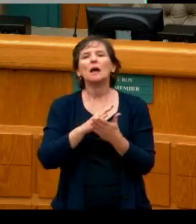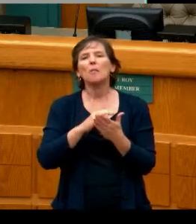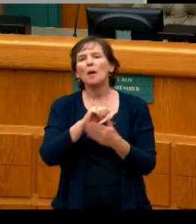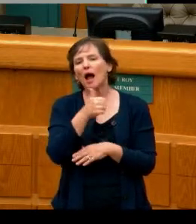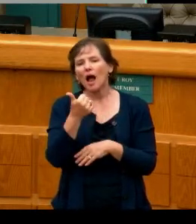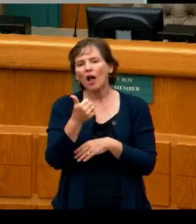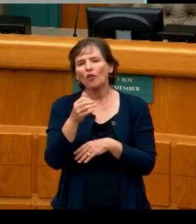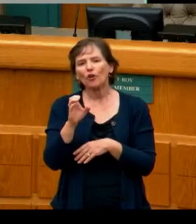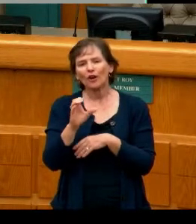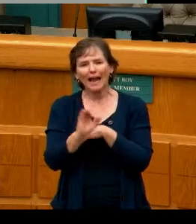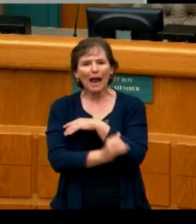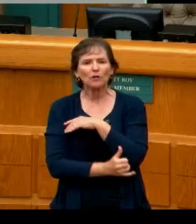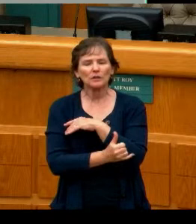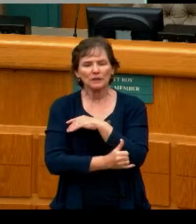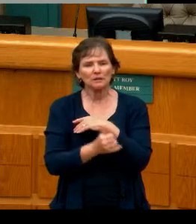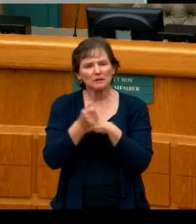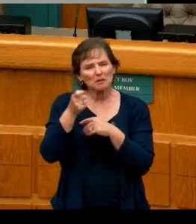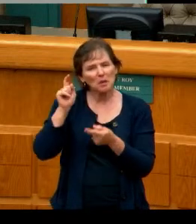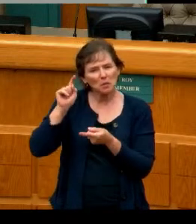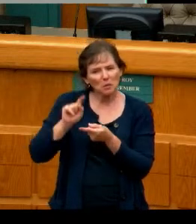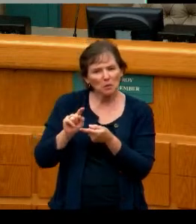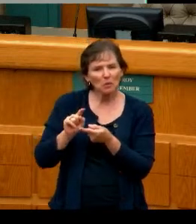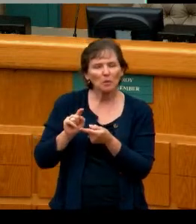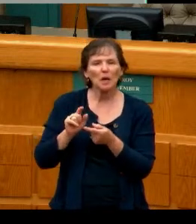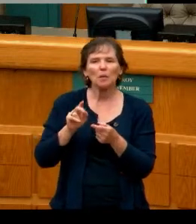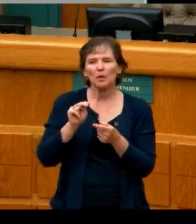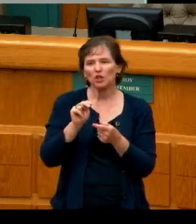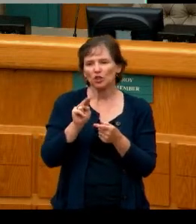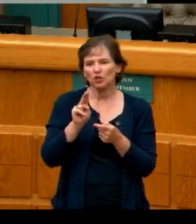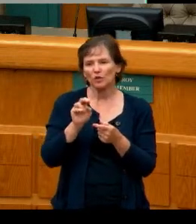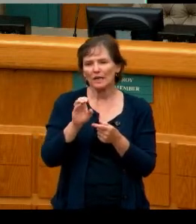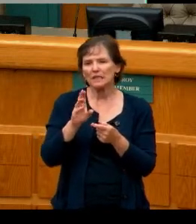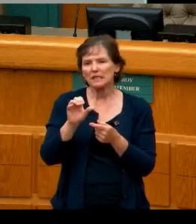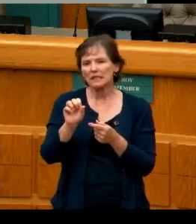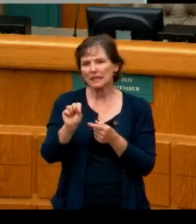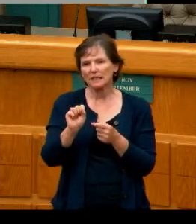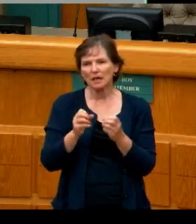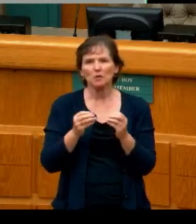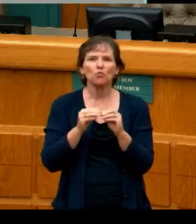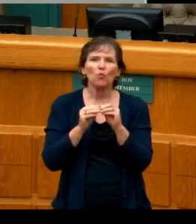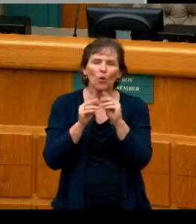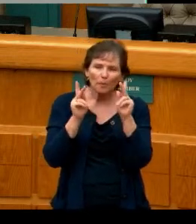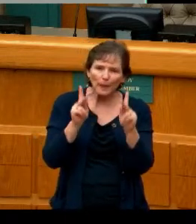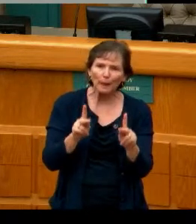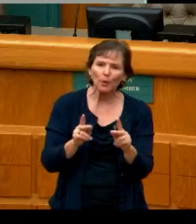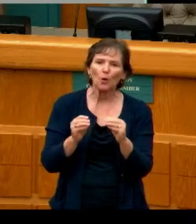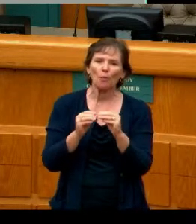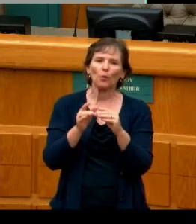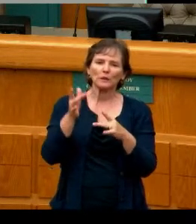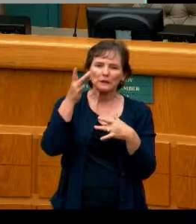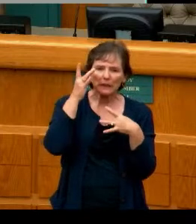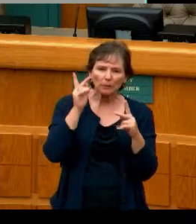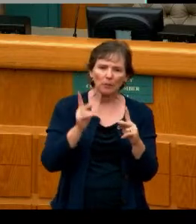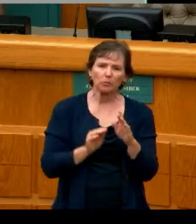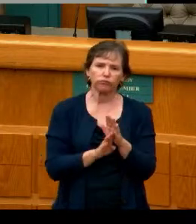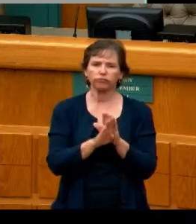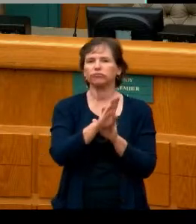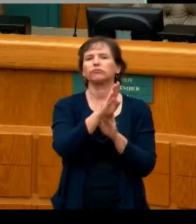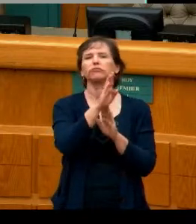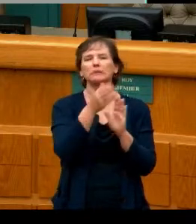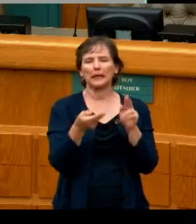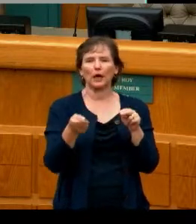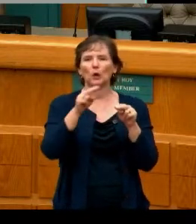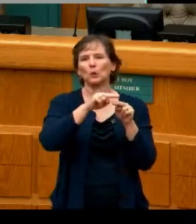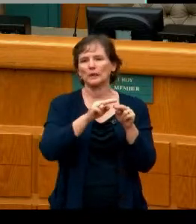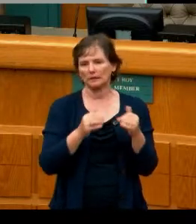COVID-19 in the coastal bend right now, especially in Nueces County. The other counties in the coastal bend, they're dwarfed by Nueces